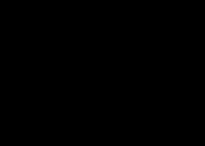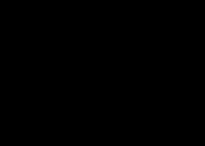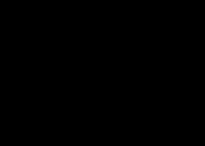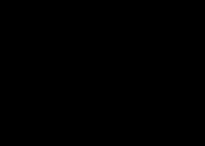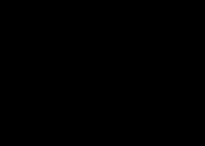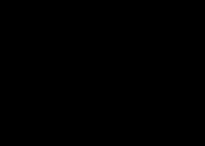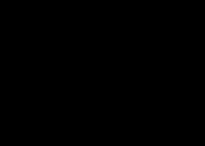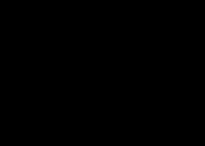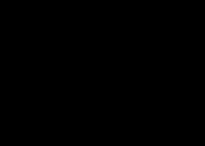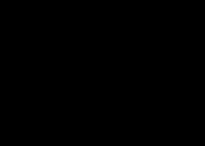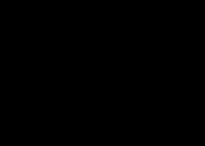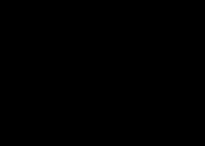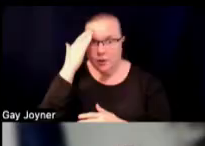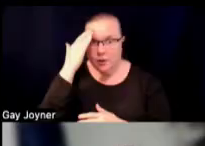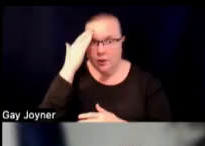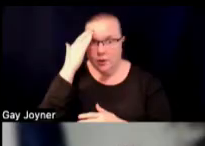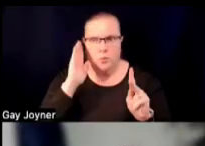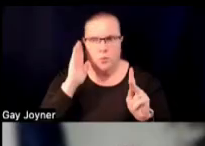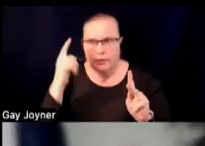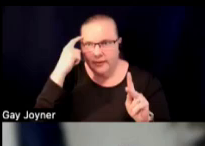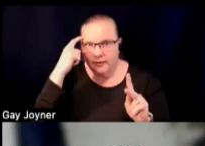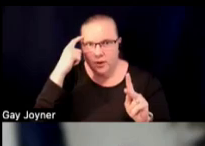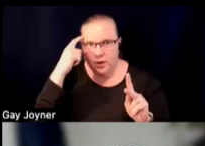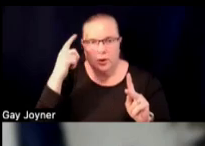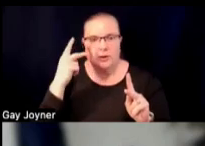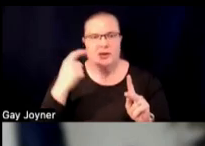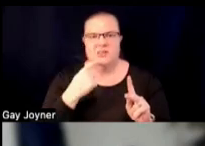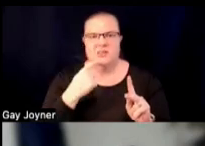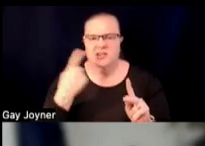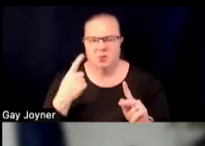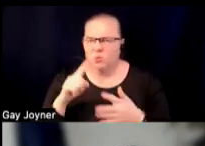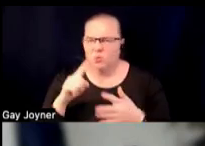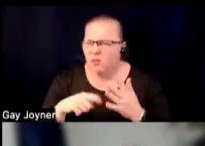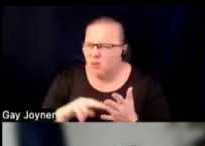you never know what people are going to think. Sometimes people say something and I'm like, what are you talking about?